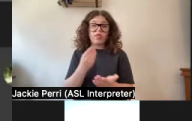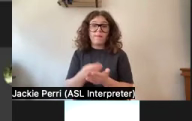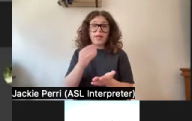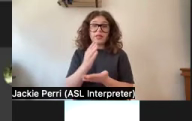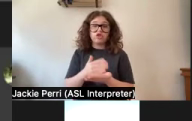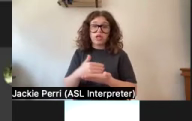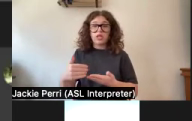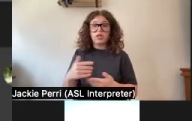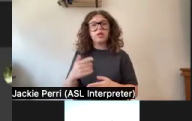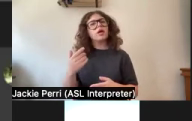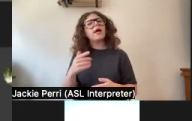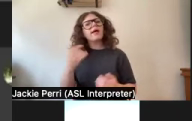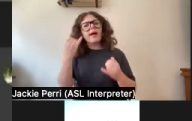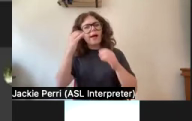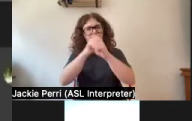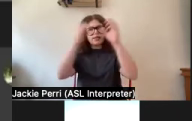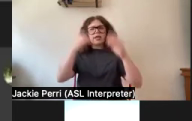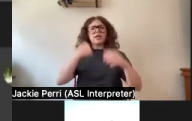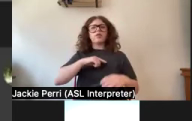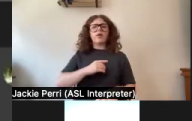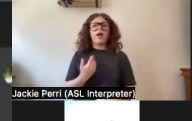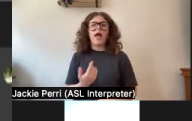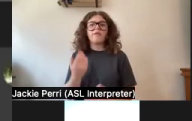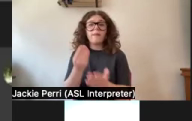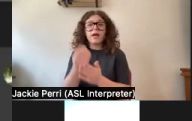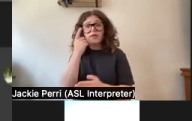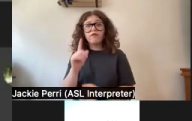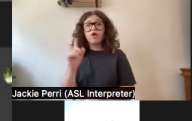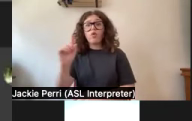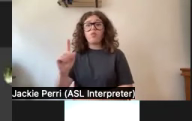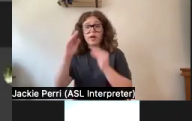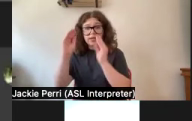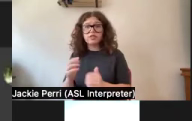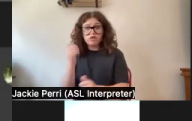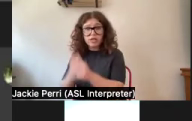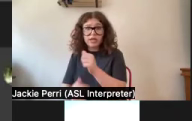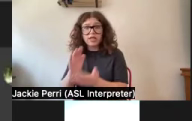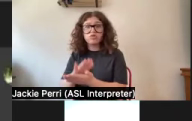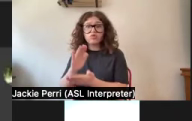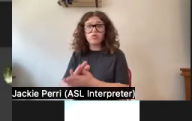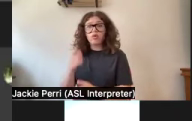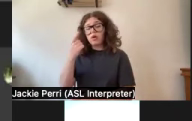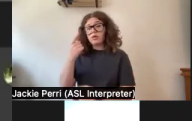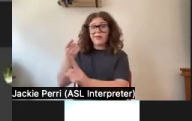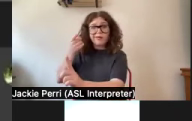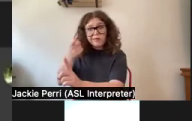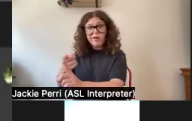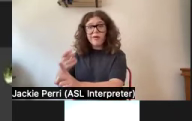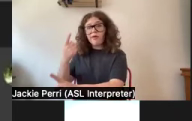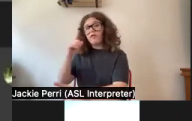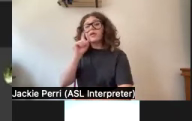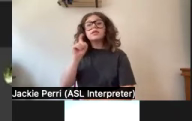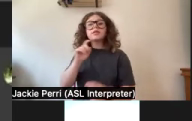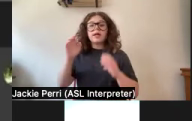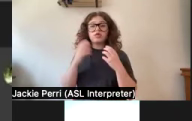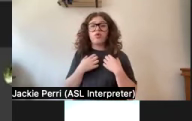every school dedicated to the implementation of sexual health education. That's what it would require. That's the level of resources it would require